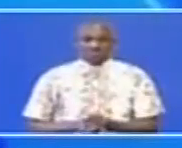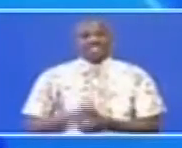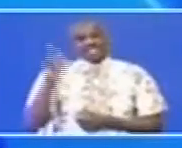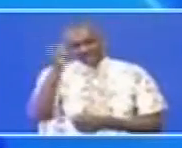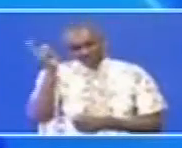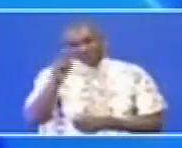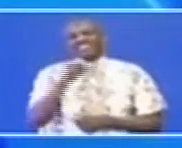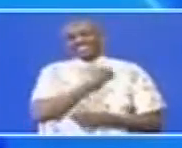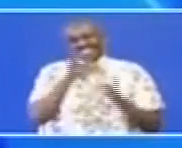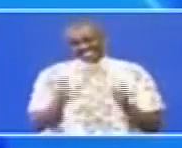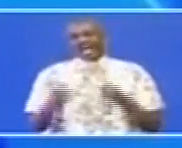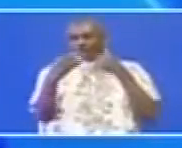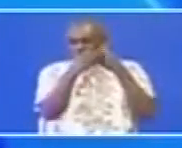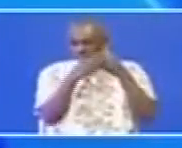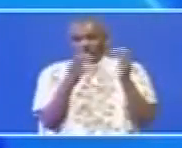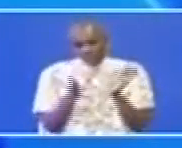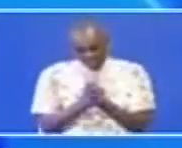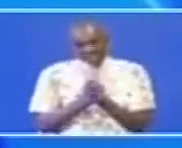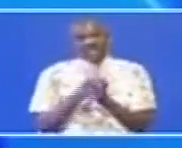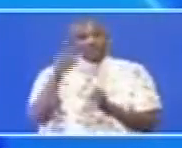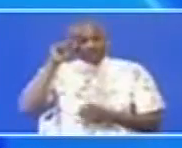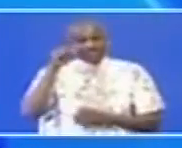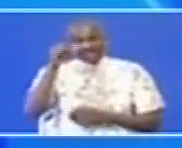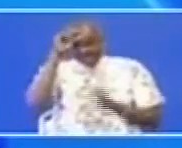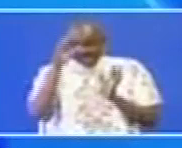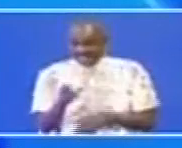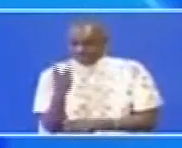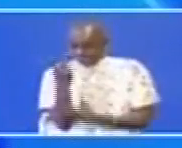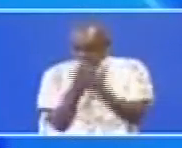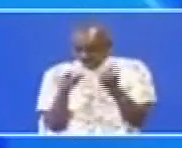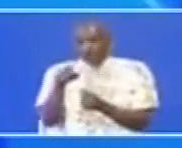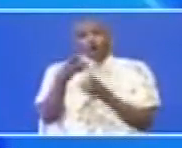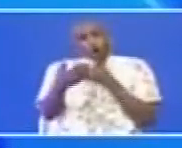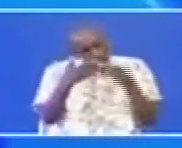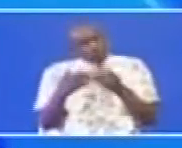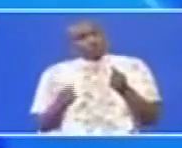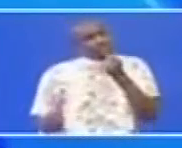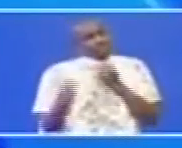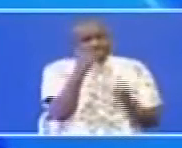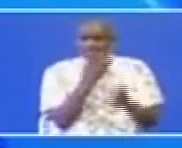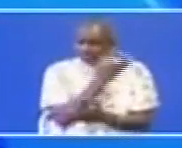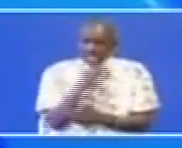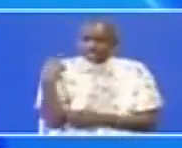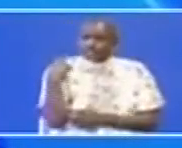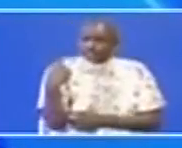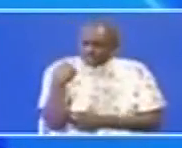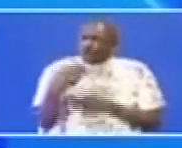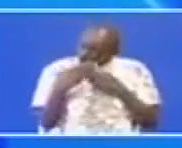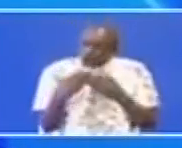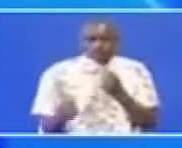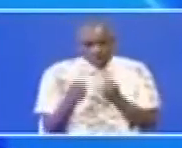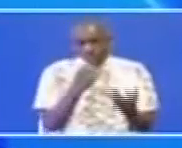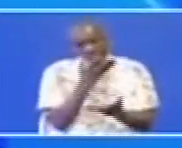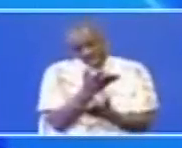Nairobi Senator Mike Mbuvi Sonko and Mombasa Governor Hassan Ali Joho almost came to blows yesterday at the launch of President